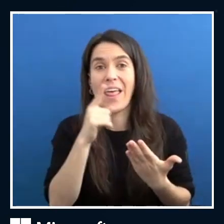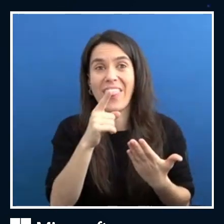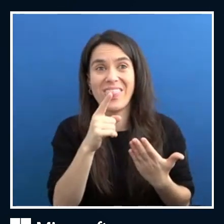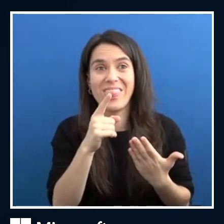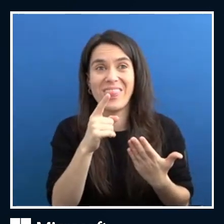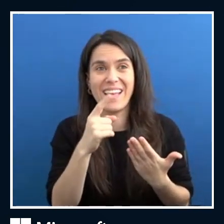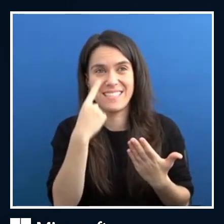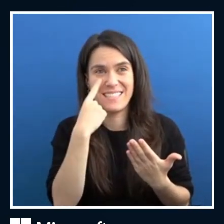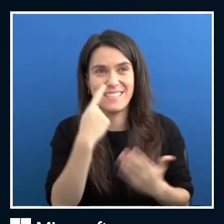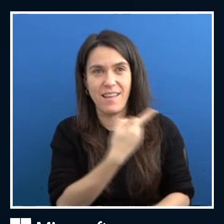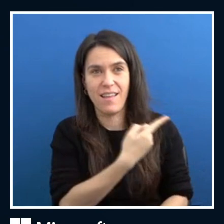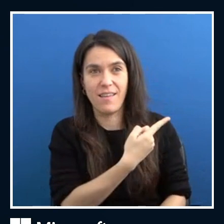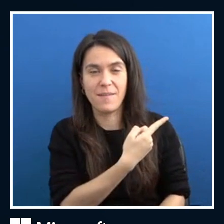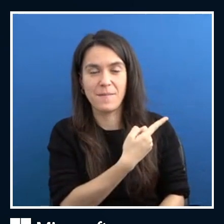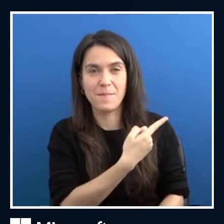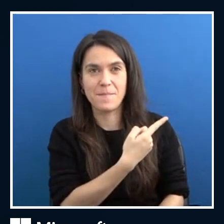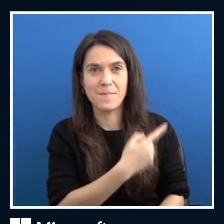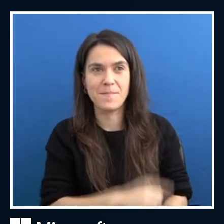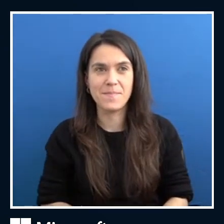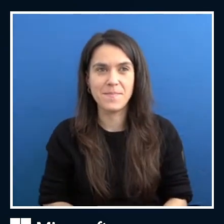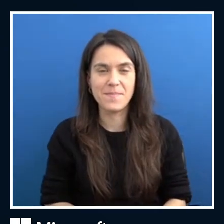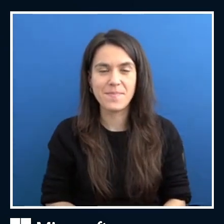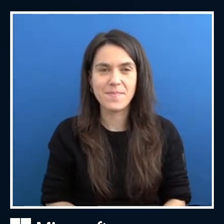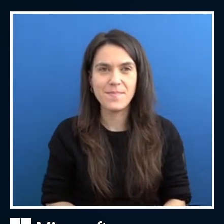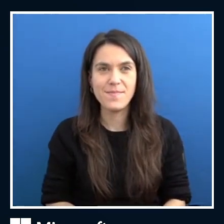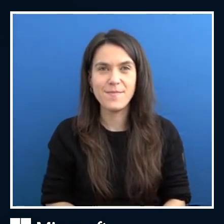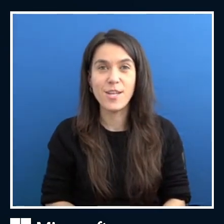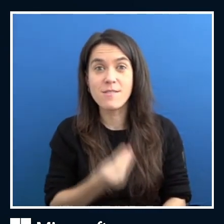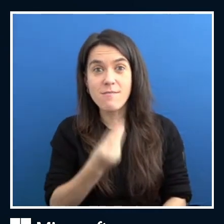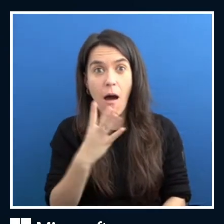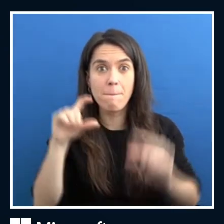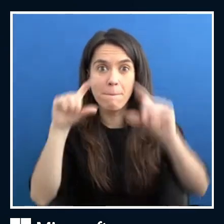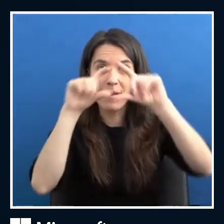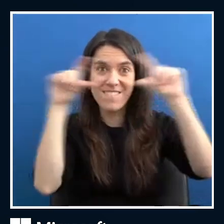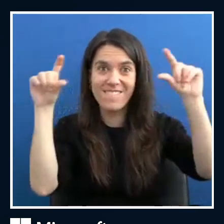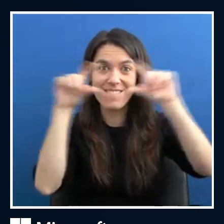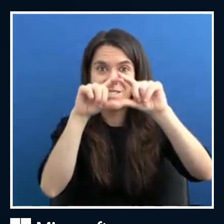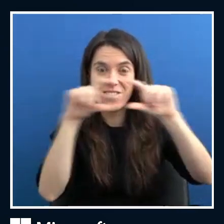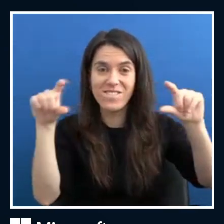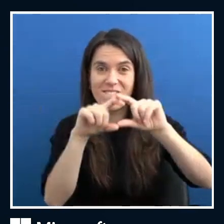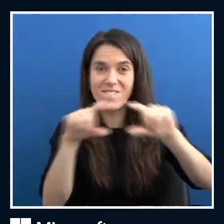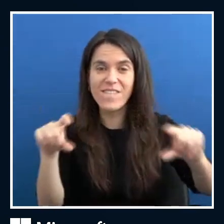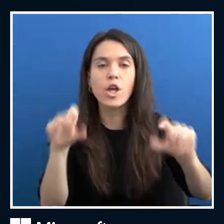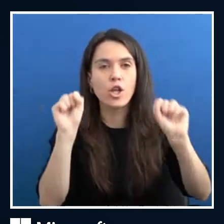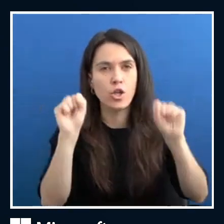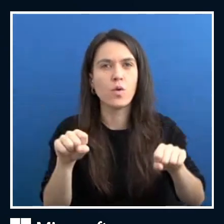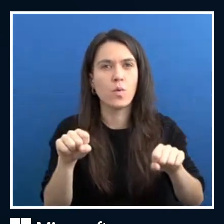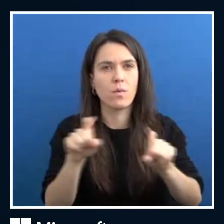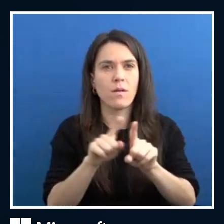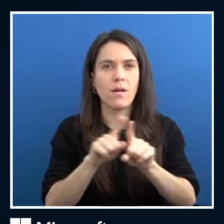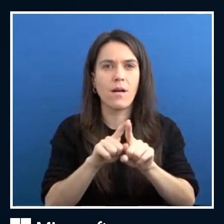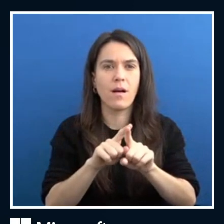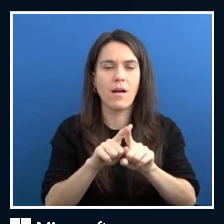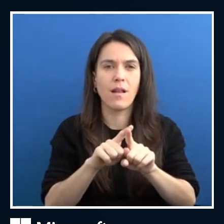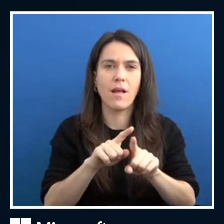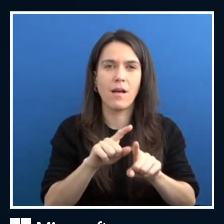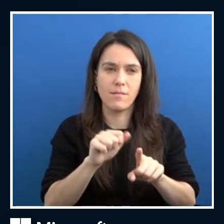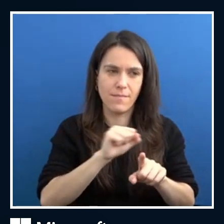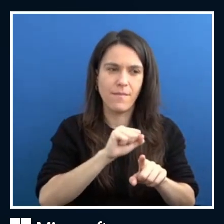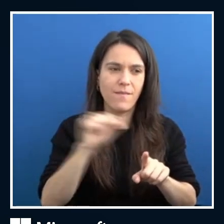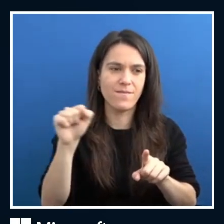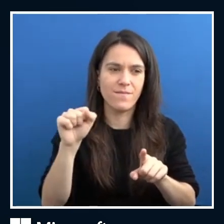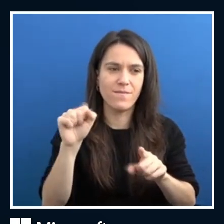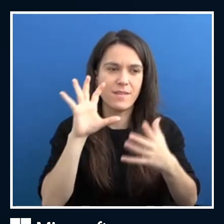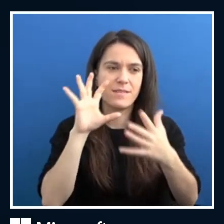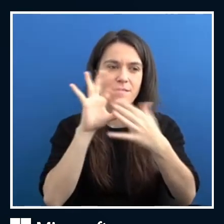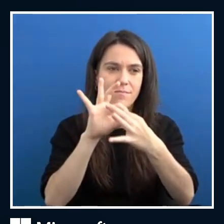said, some fields you can configure them as facetable. And a facetable item means